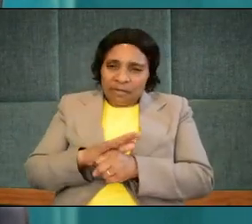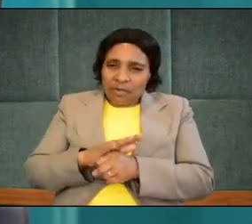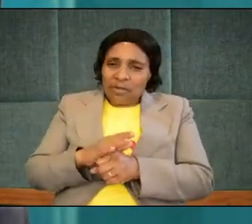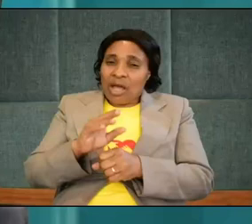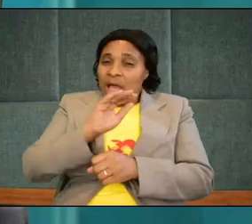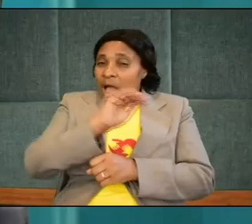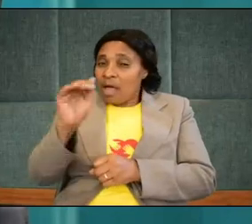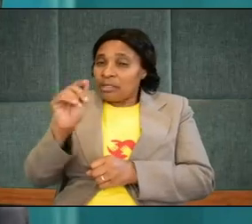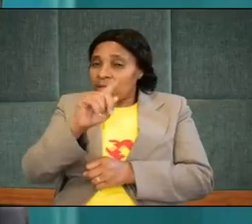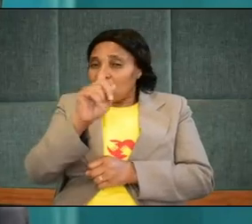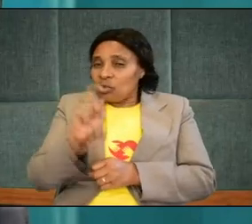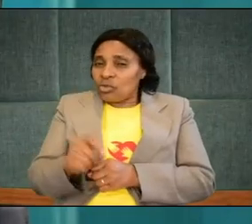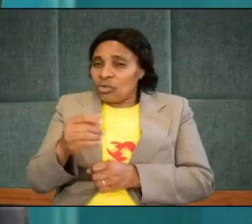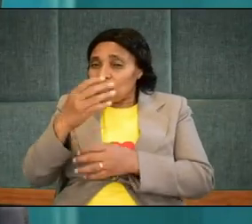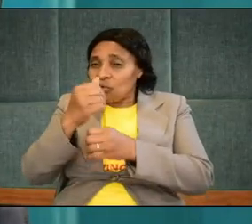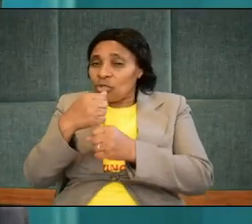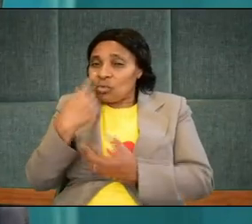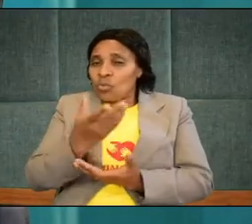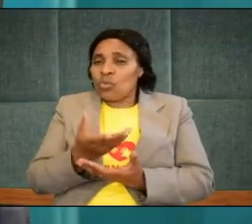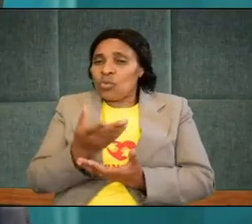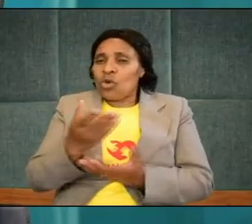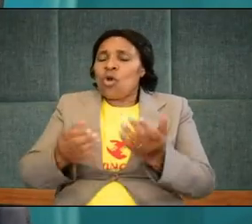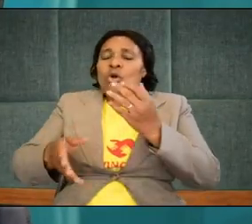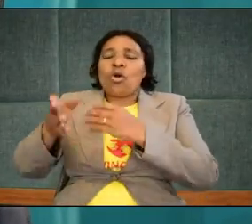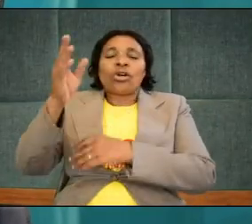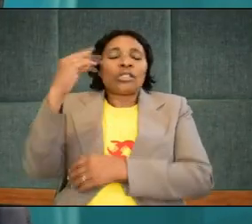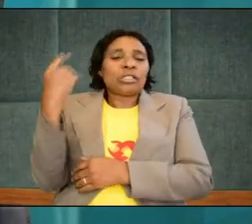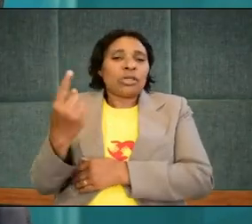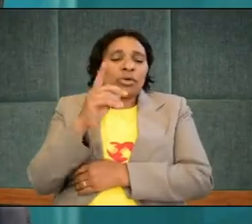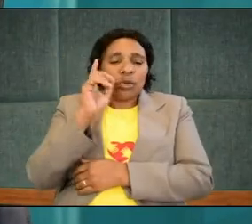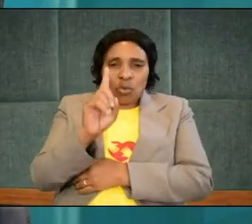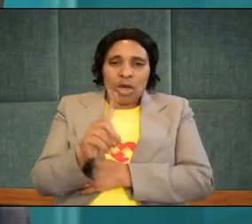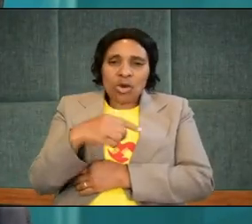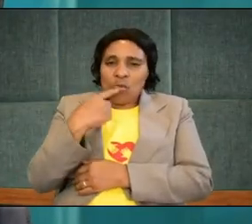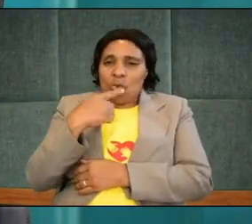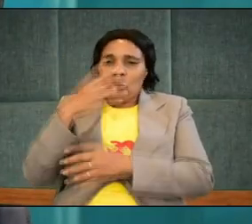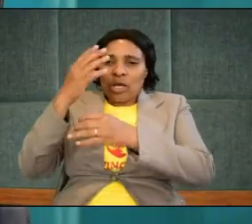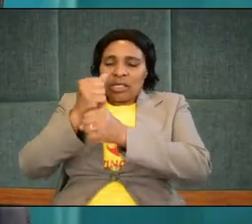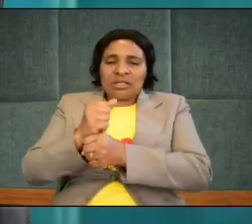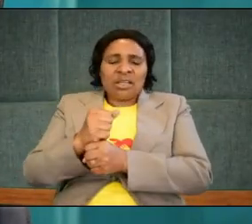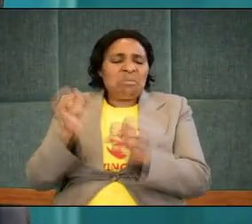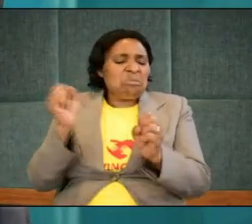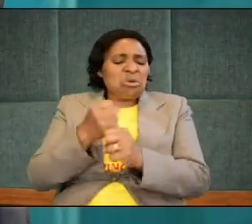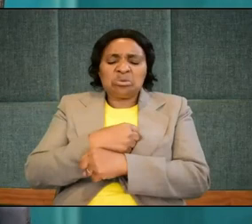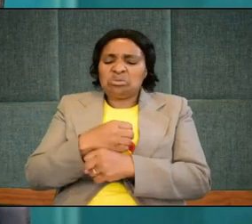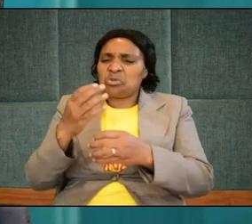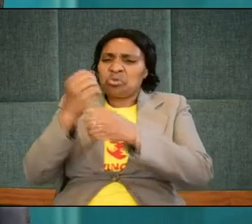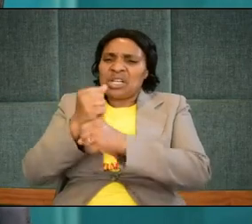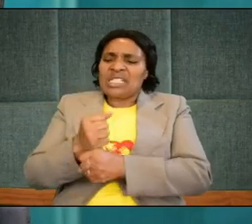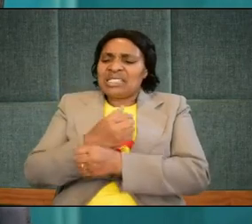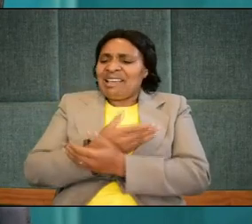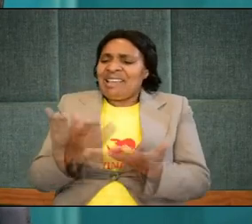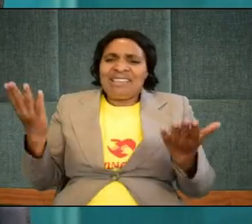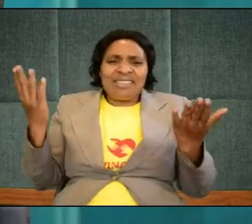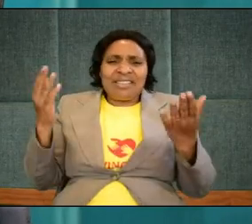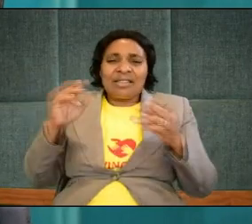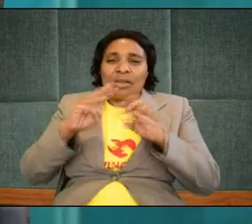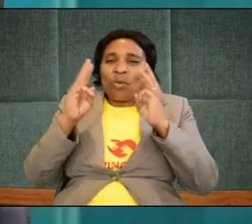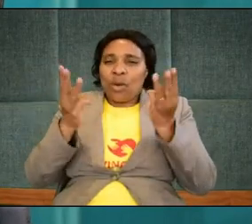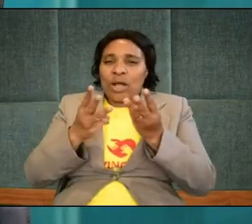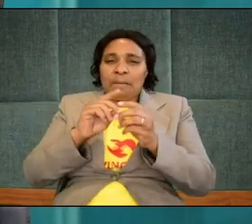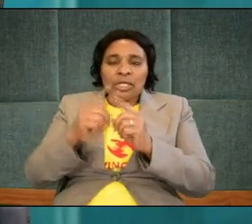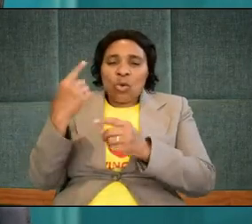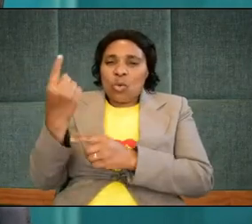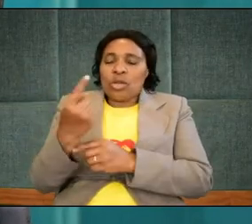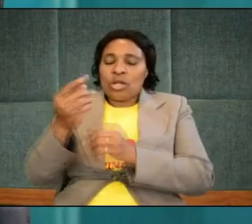the question who we can trust, God is the only one we can trust. We can't trust in anything in the world, only